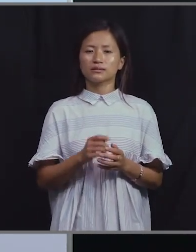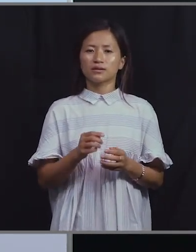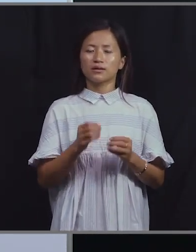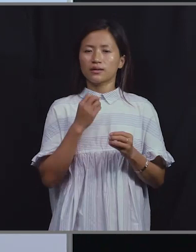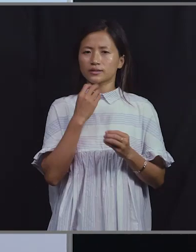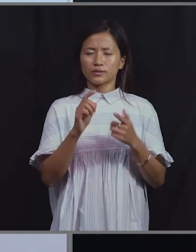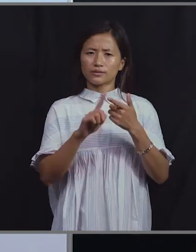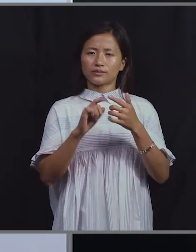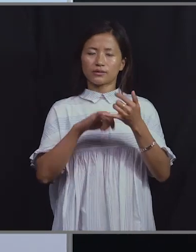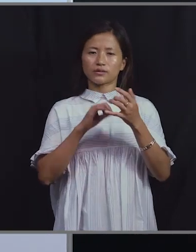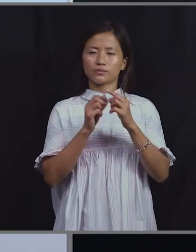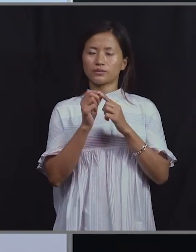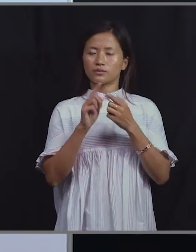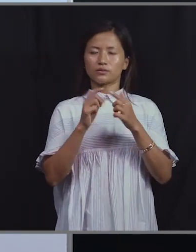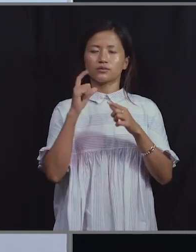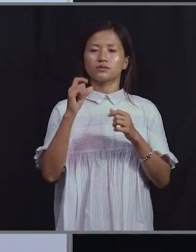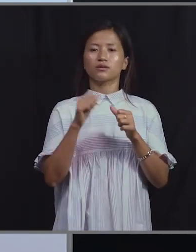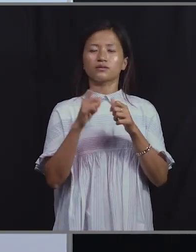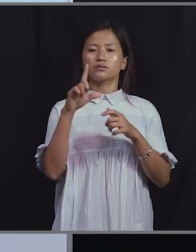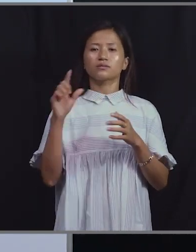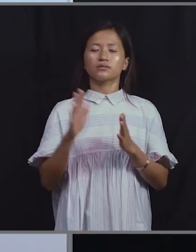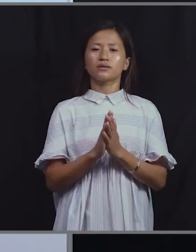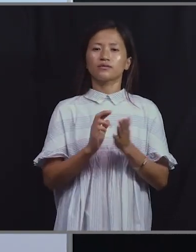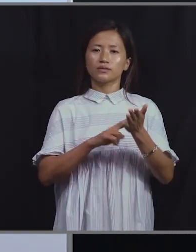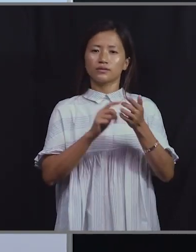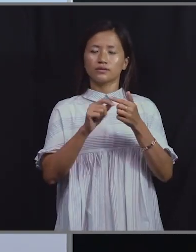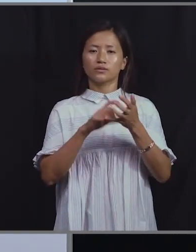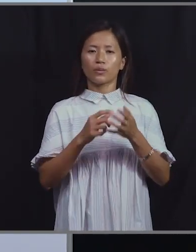referring to the testing of nuclear weapons.